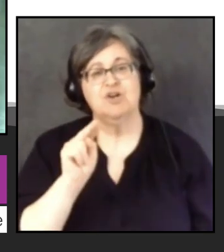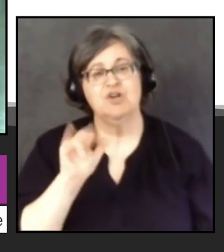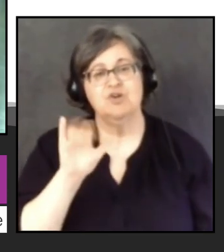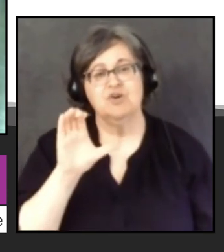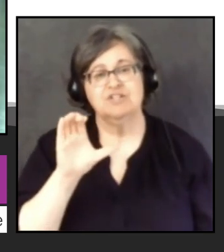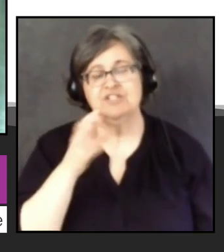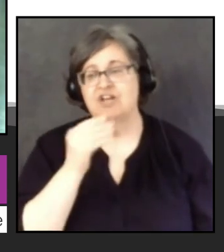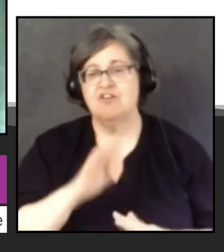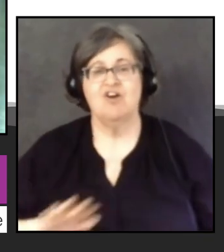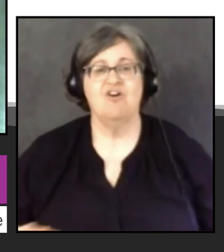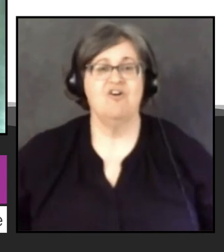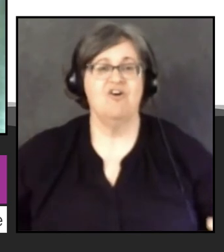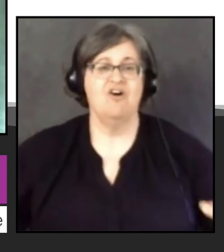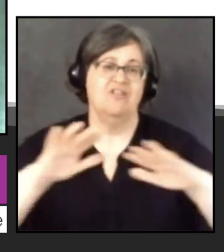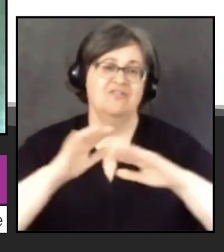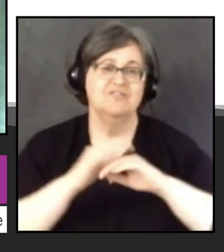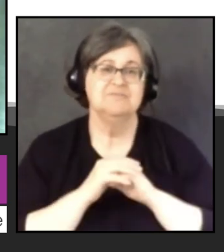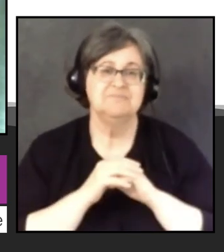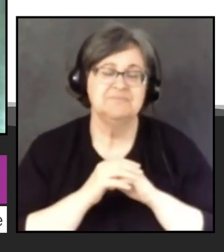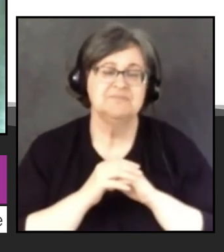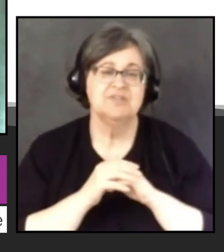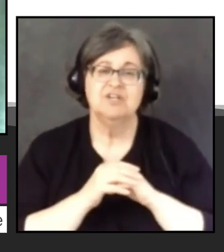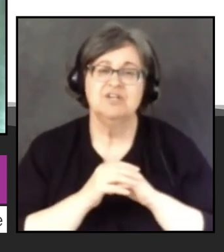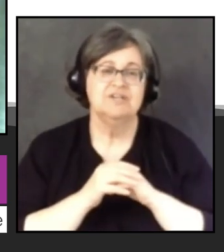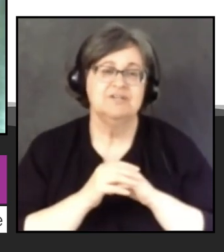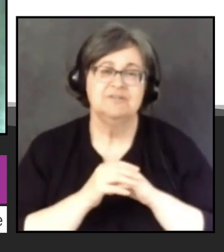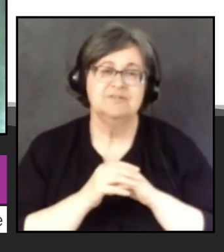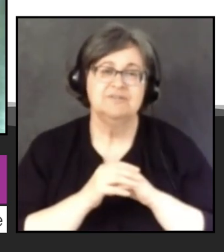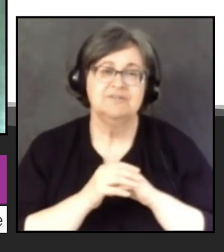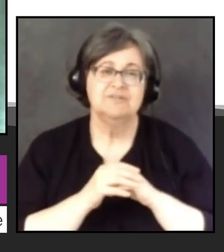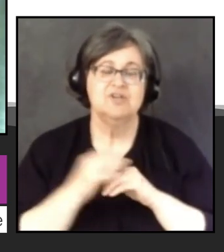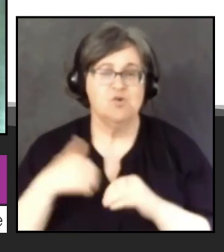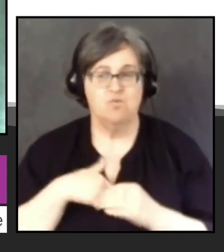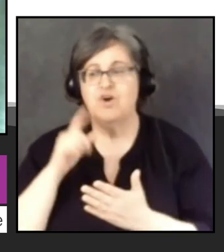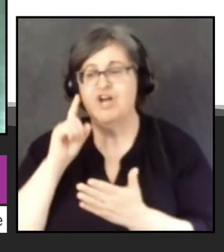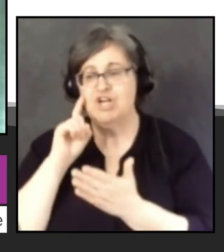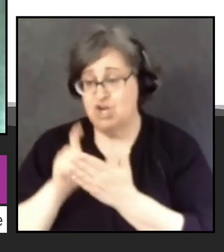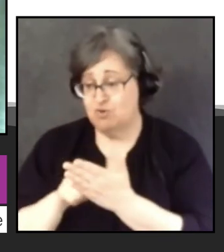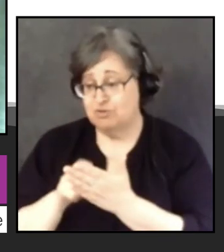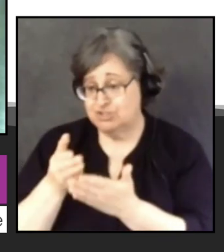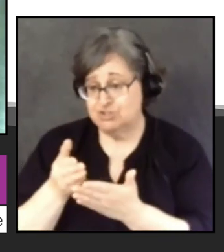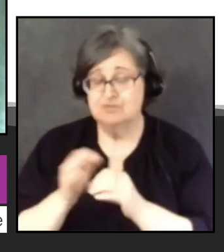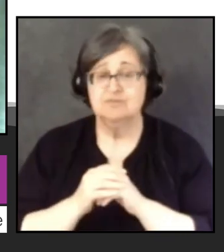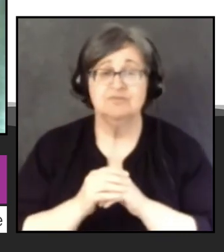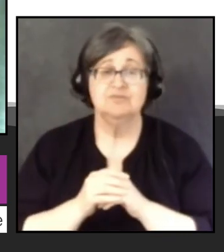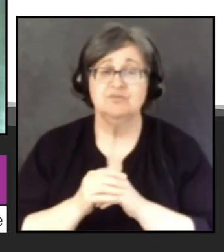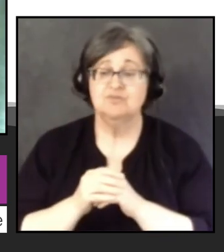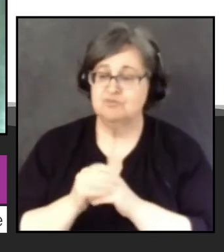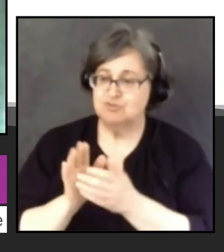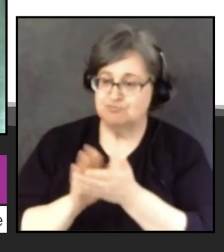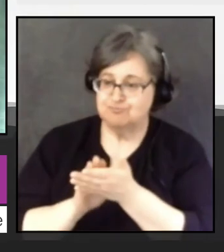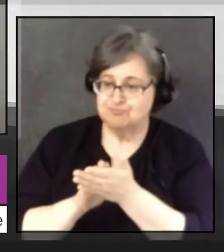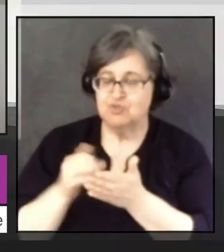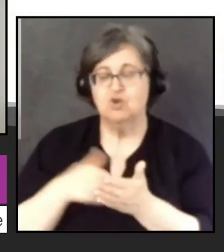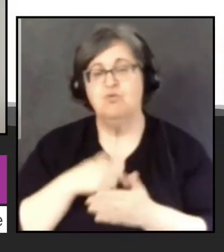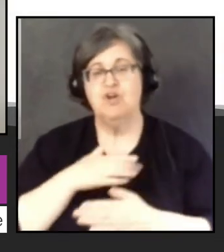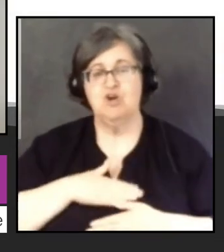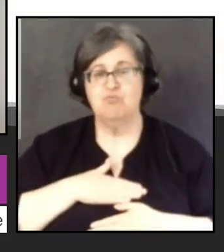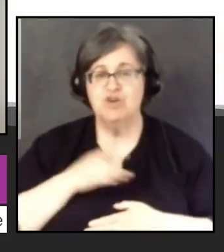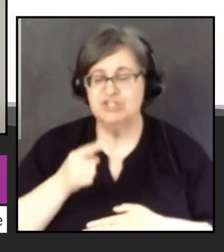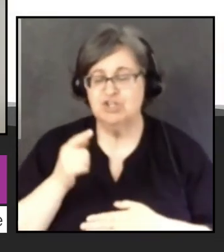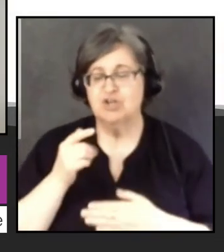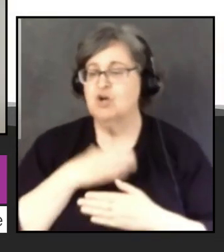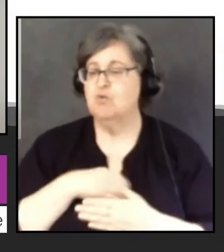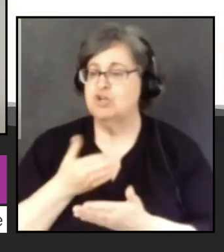beyond grow to where they are. It is not unnoticed. It is not unacknowledged. We appreciate you. We wish